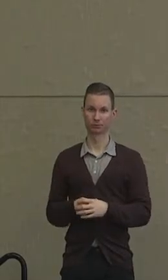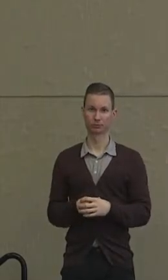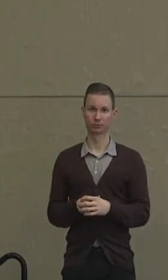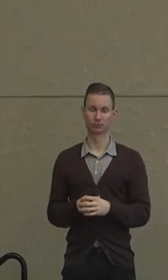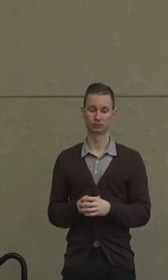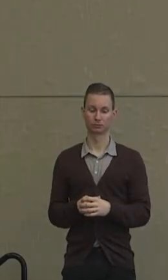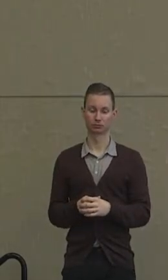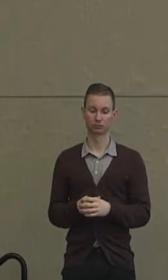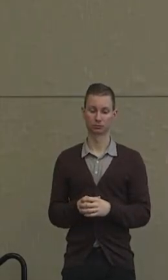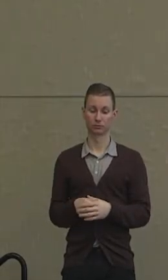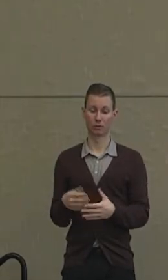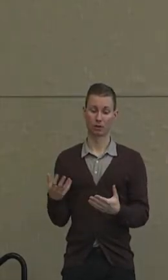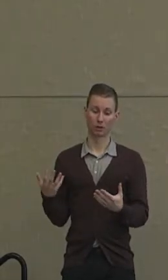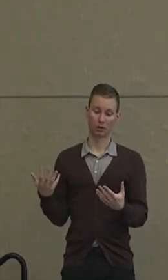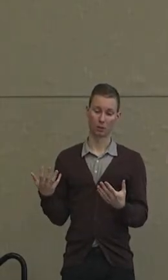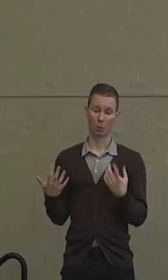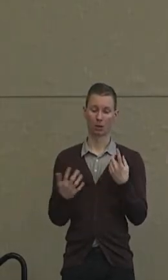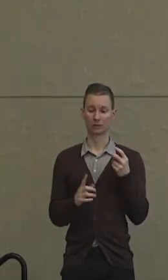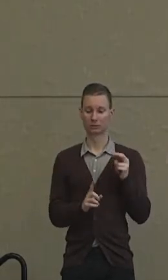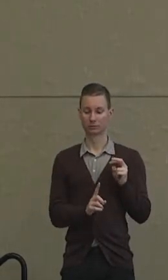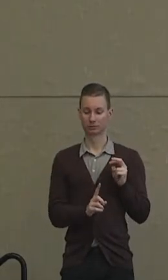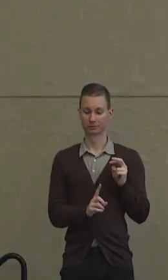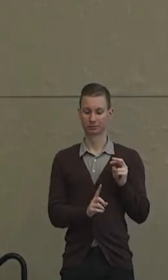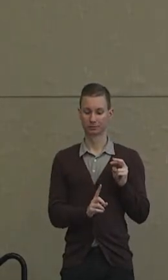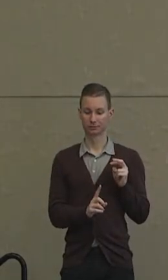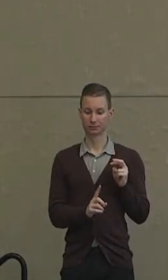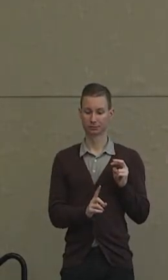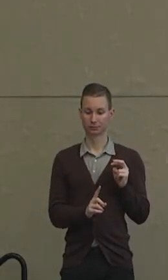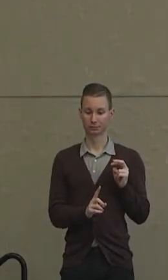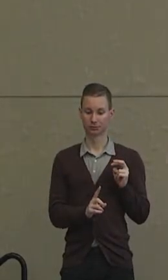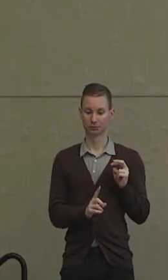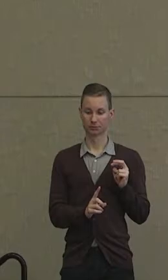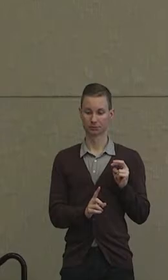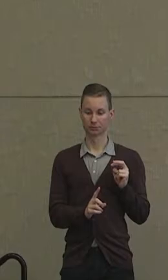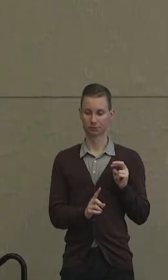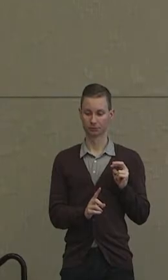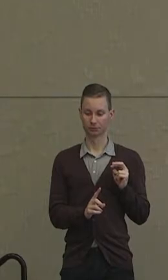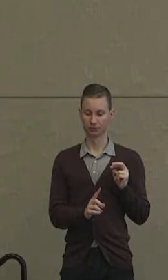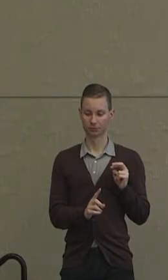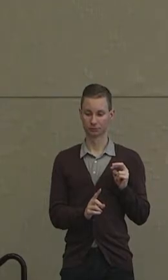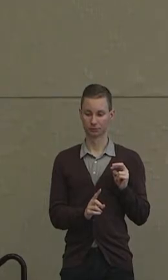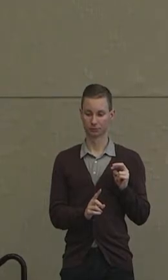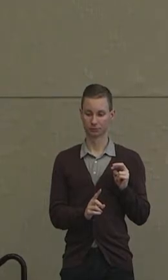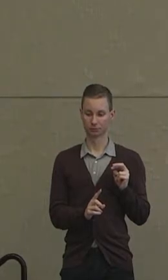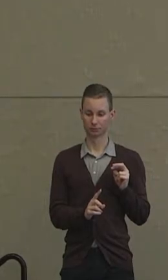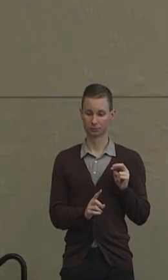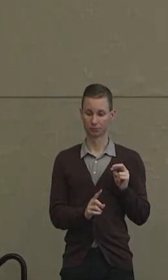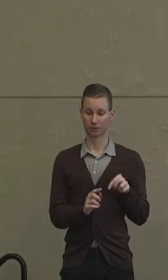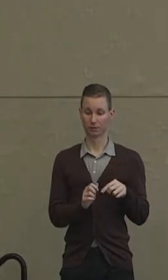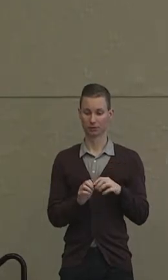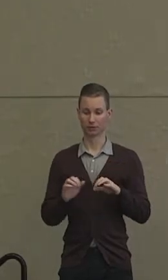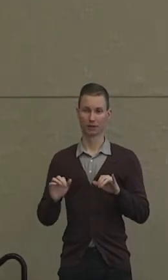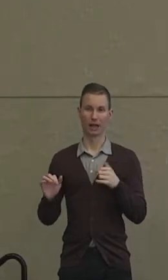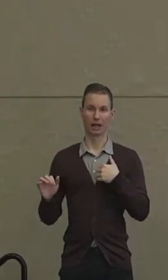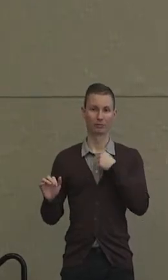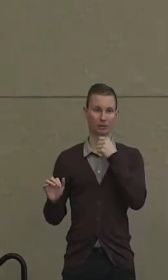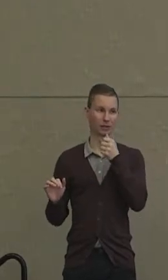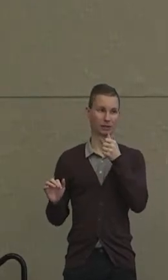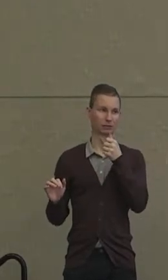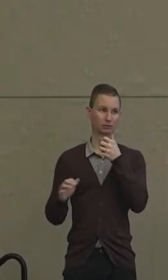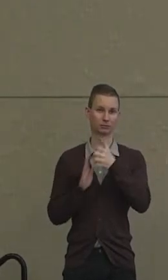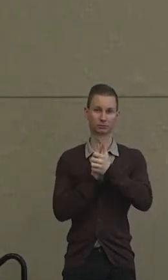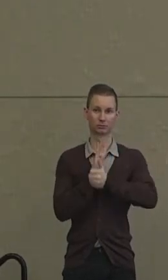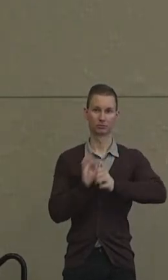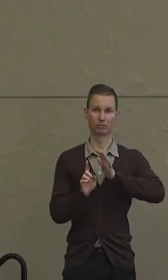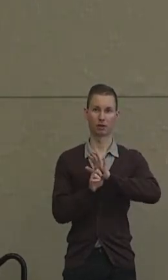know, on the one hand, and that'll help, you know, with the... And you have to forgive me, I'm not a pop culture person. I've had